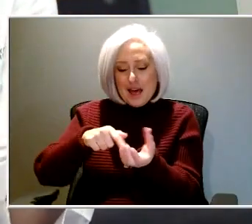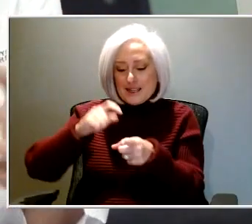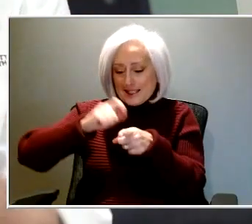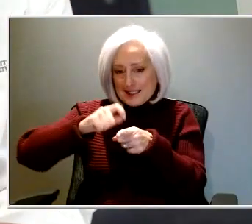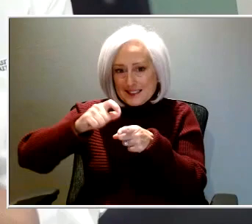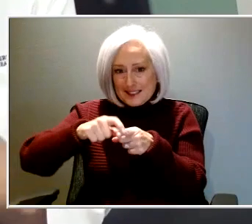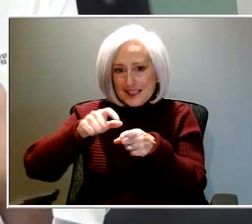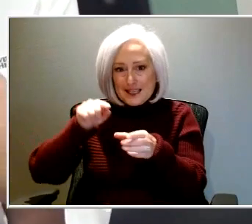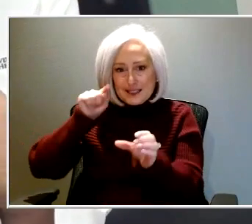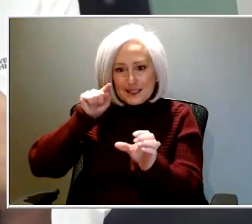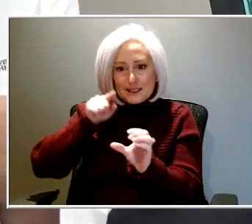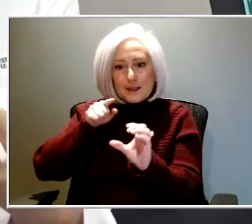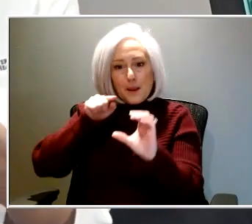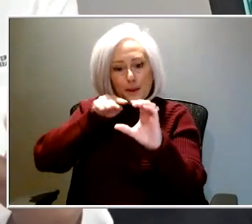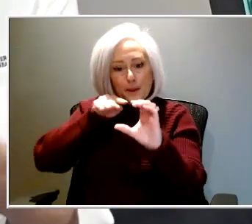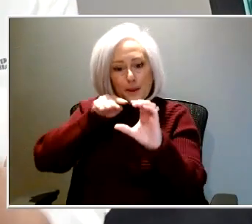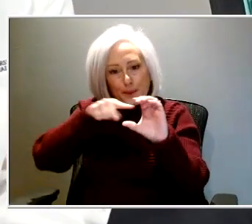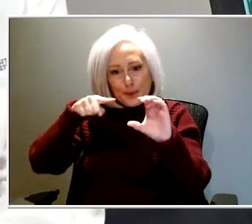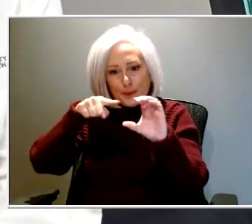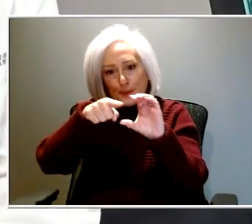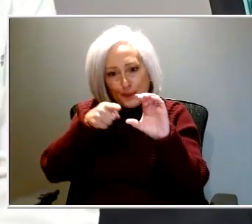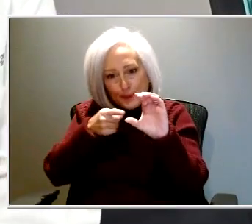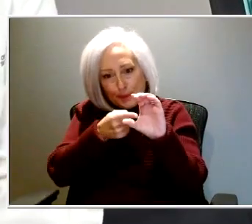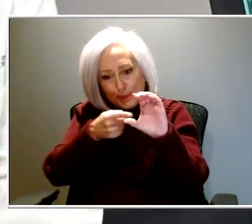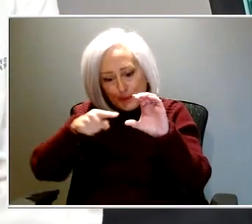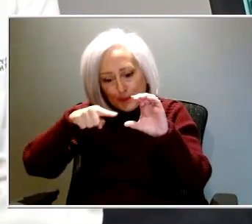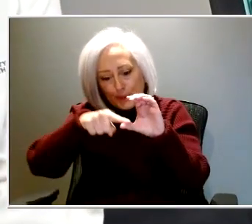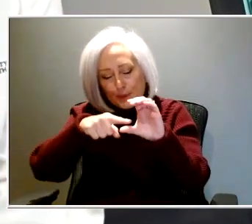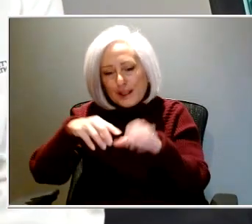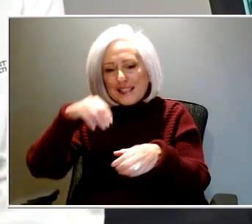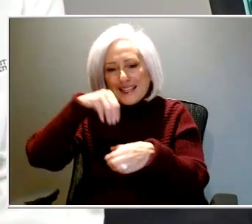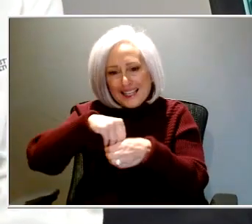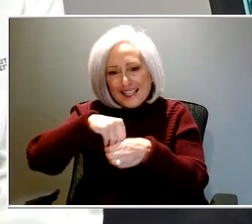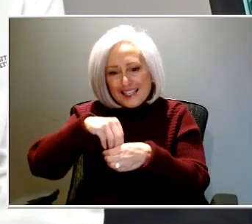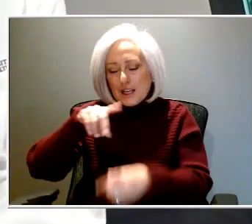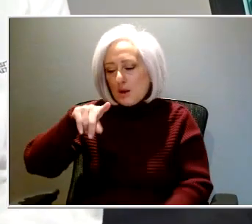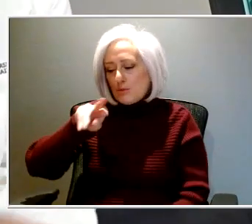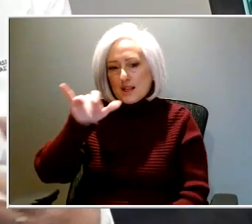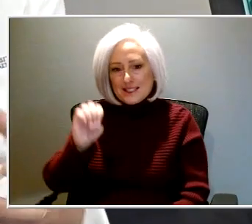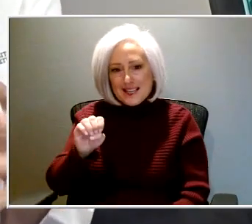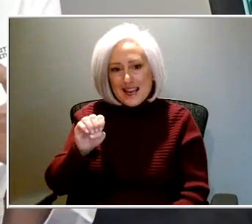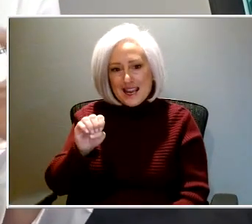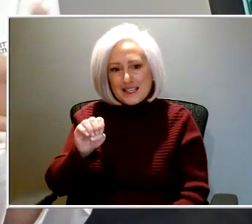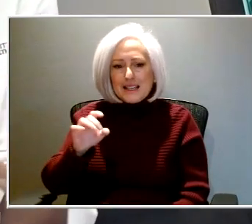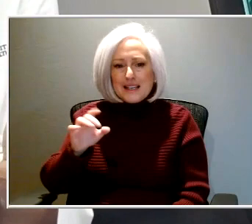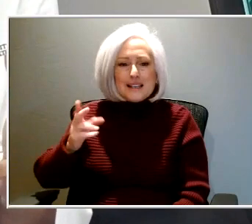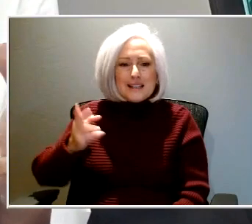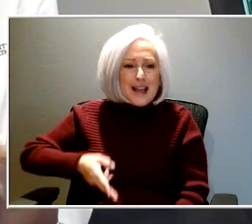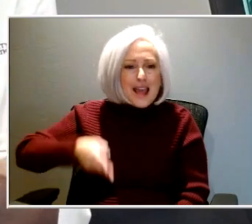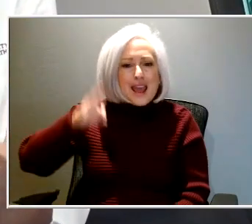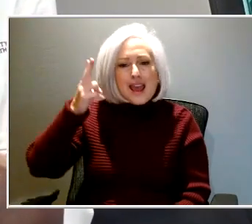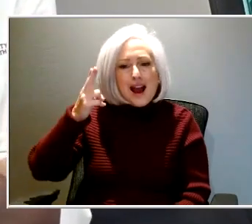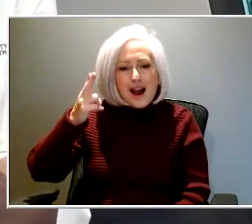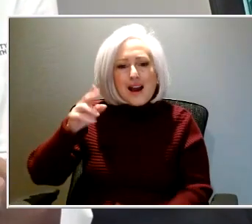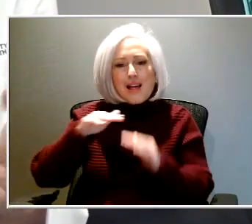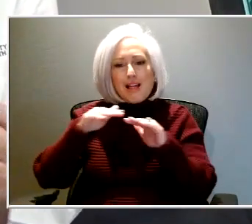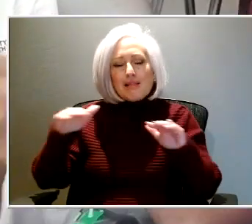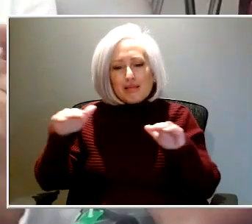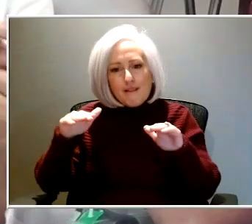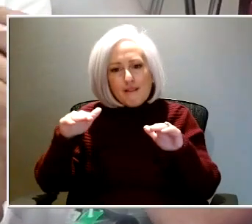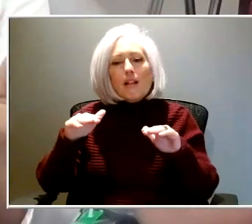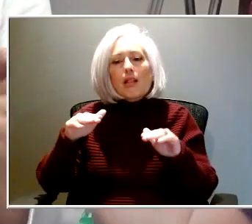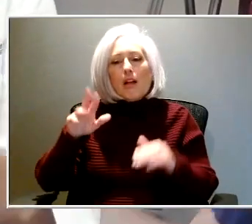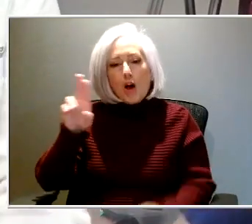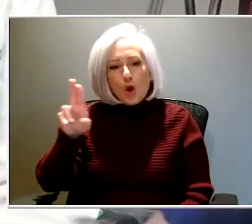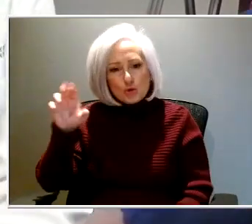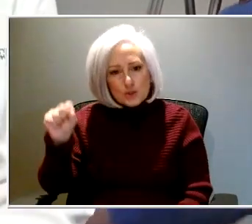throughout the prostate. And using the ultrasound, and a very sophisticated ultrasound, allows us to see the prostate as accurate as possible